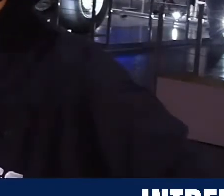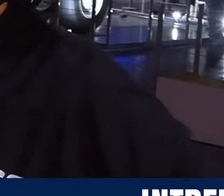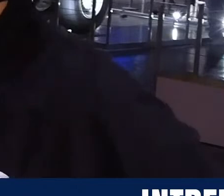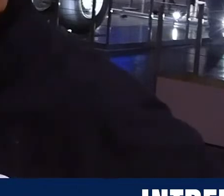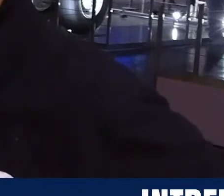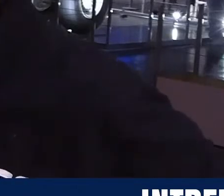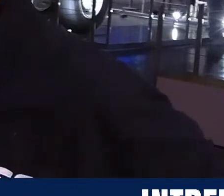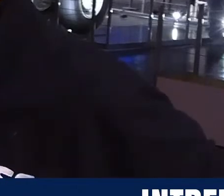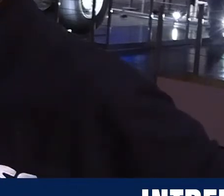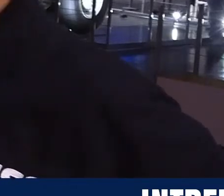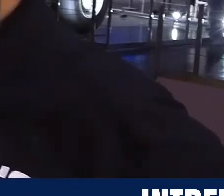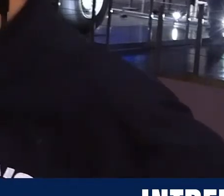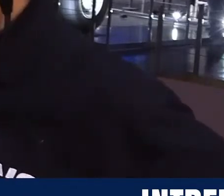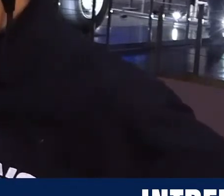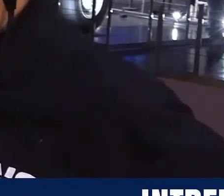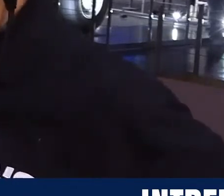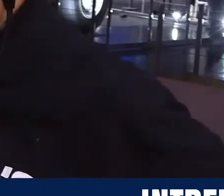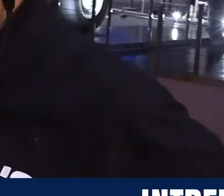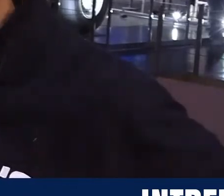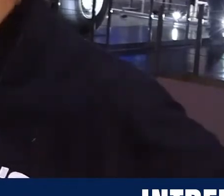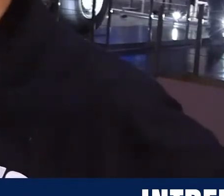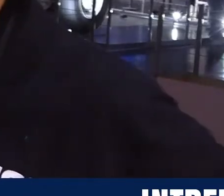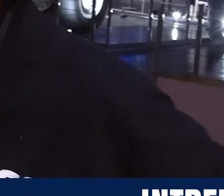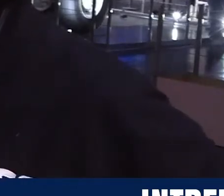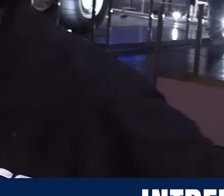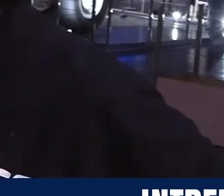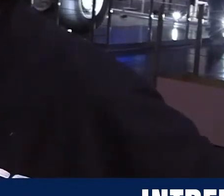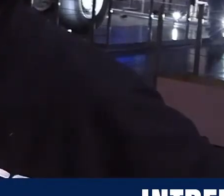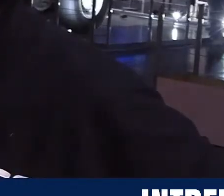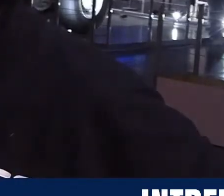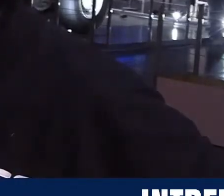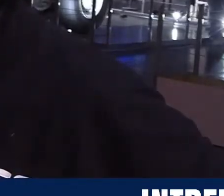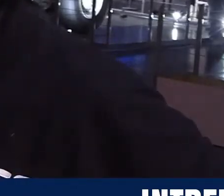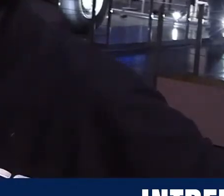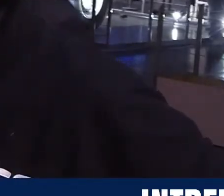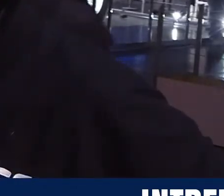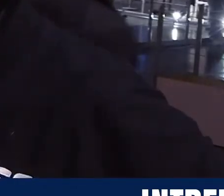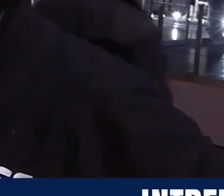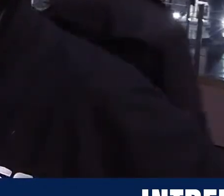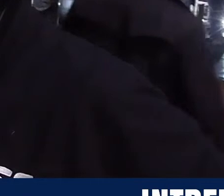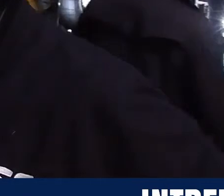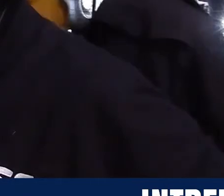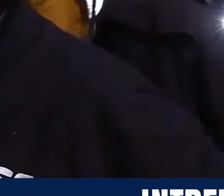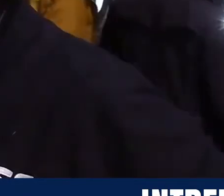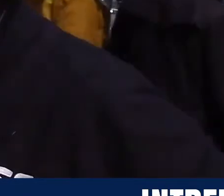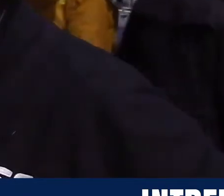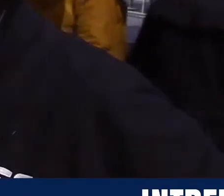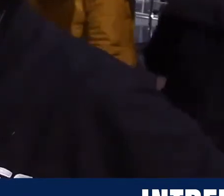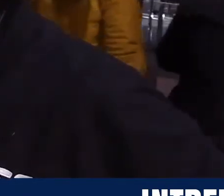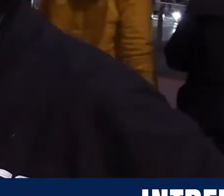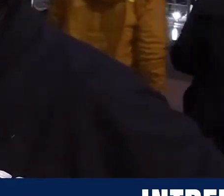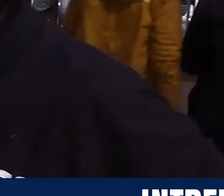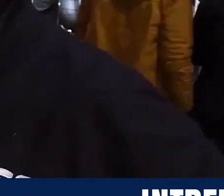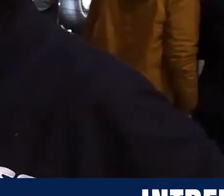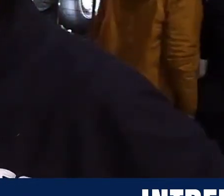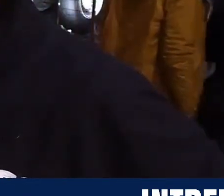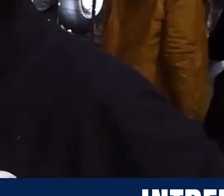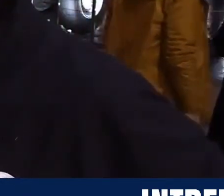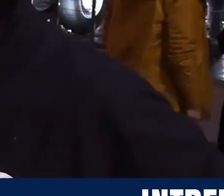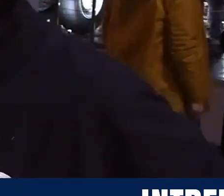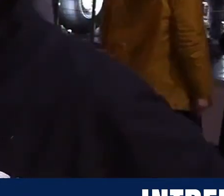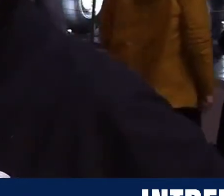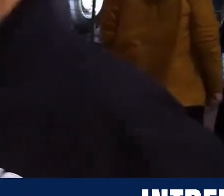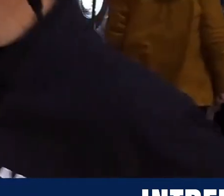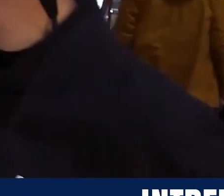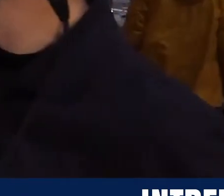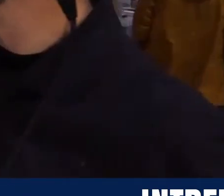you know. But we've also got movie nights that are going to be coming up as well. We're going to be doing, in May, Top Gun from the flight deck. Come